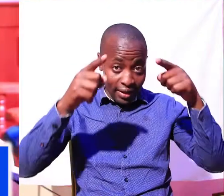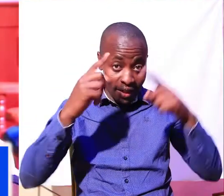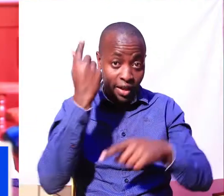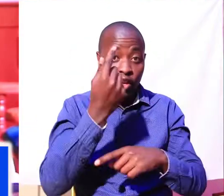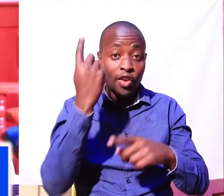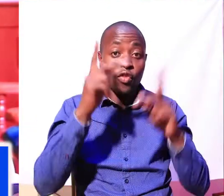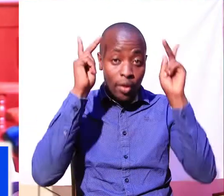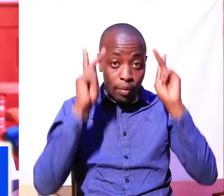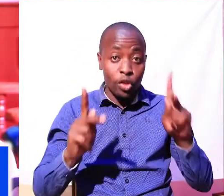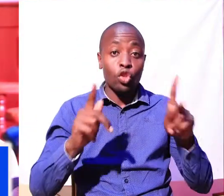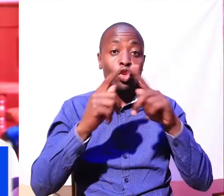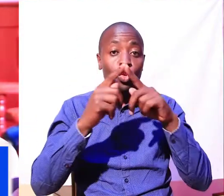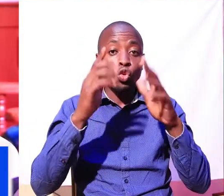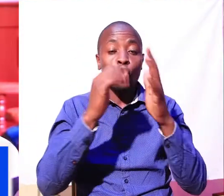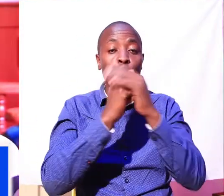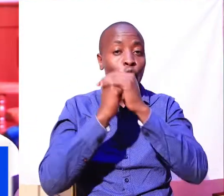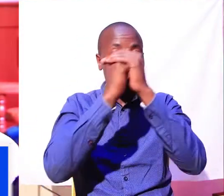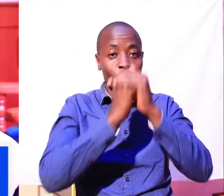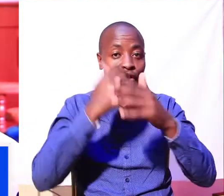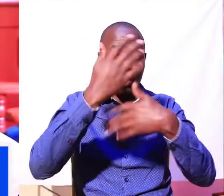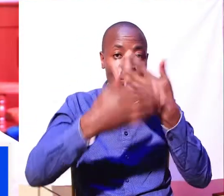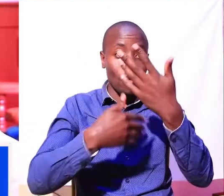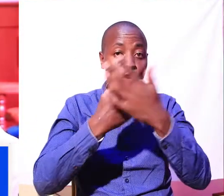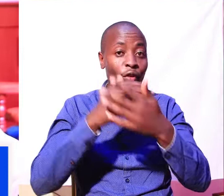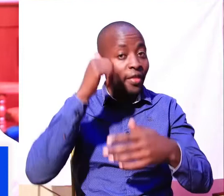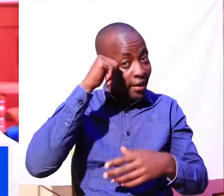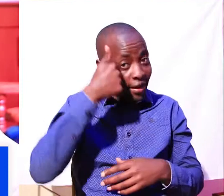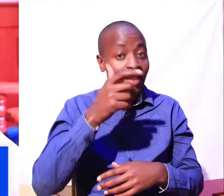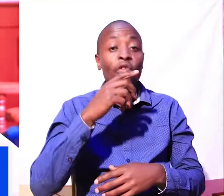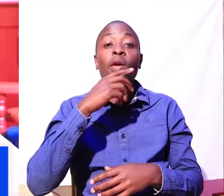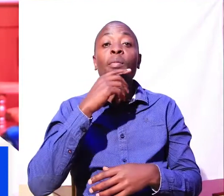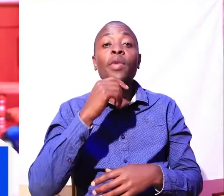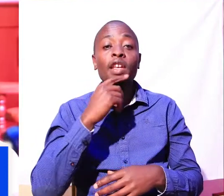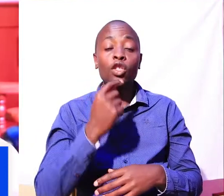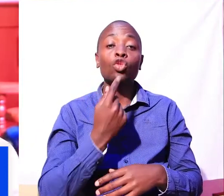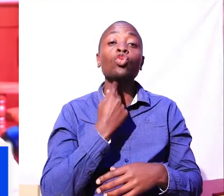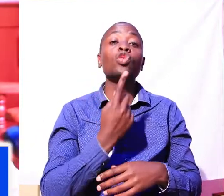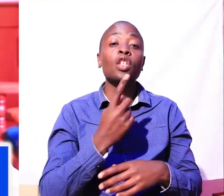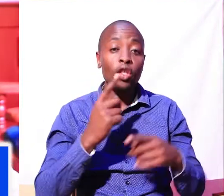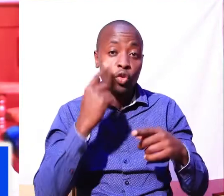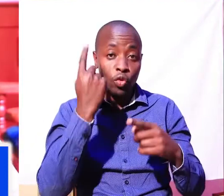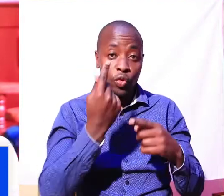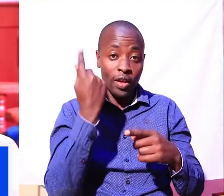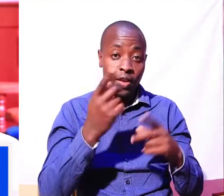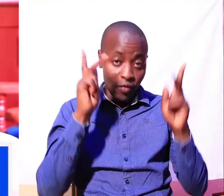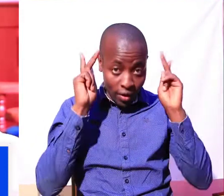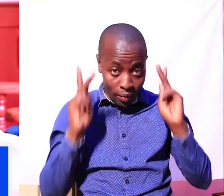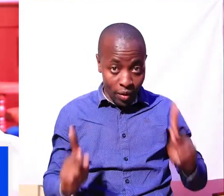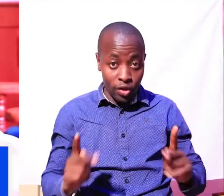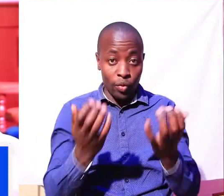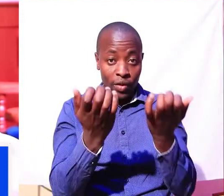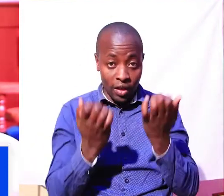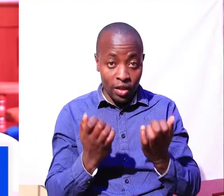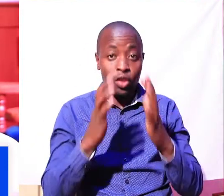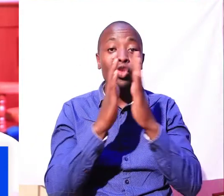go forth in the whole of his kingdom, telling everyone about the need to pray